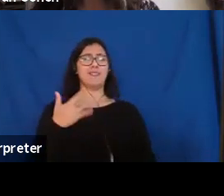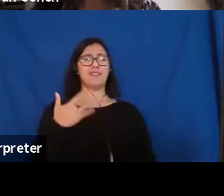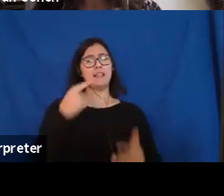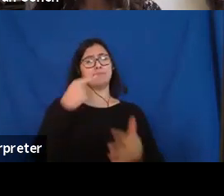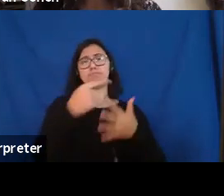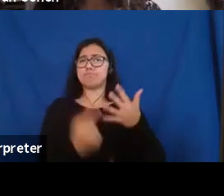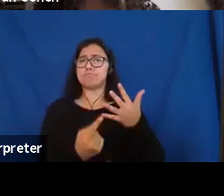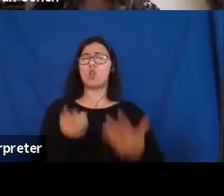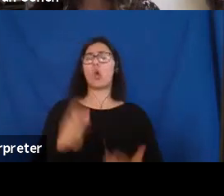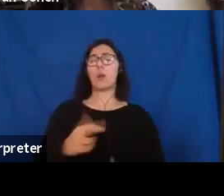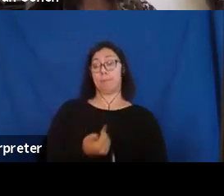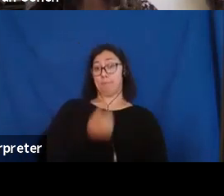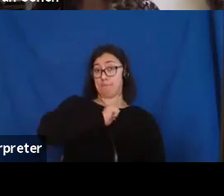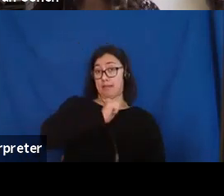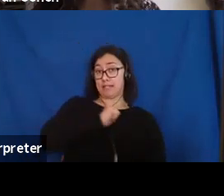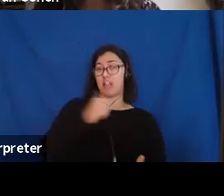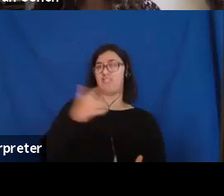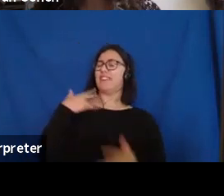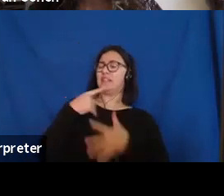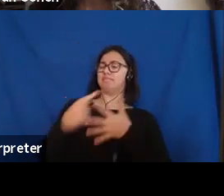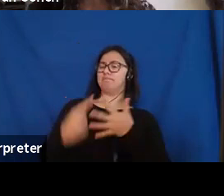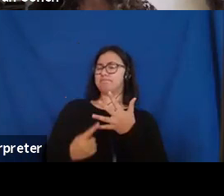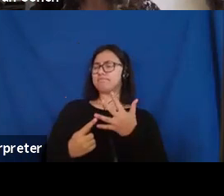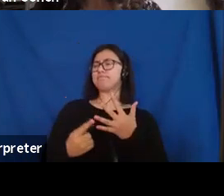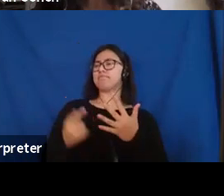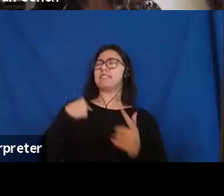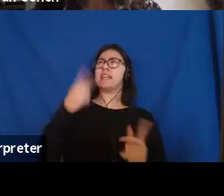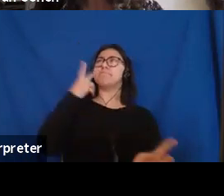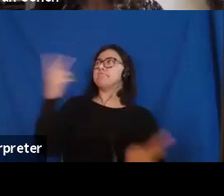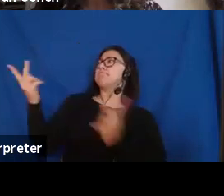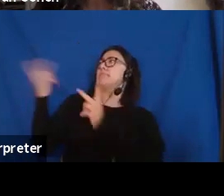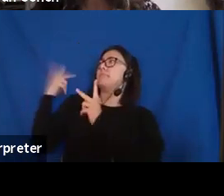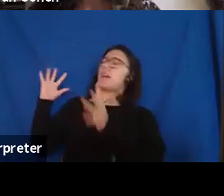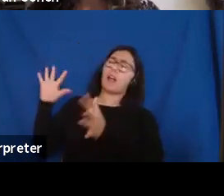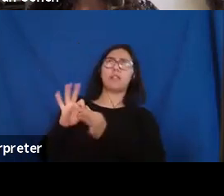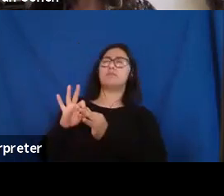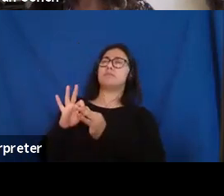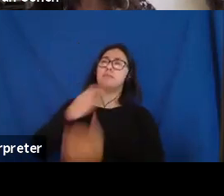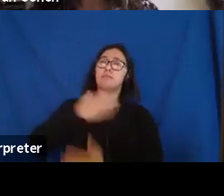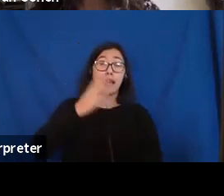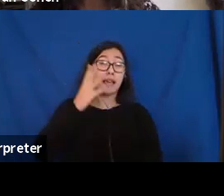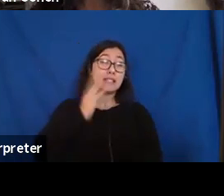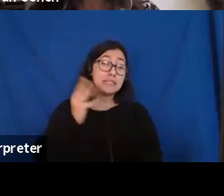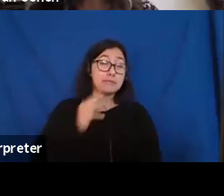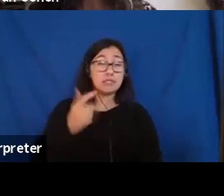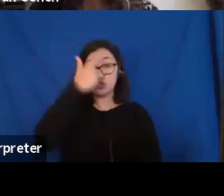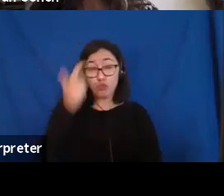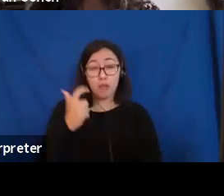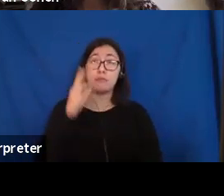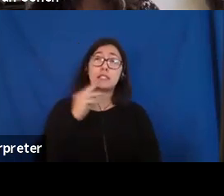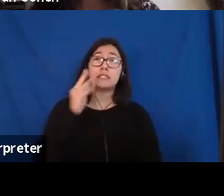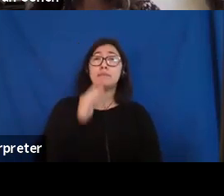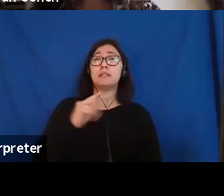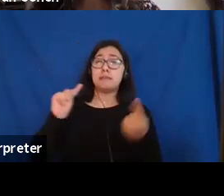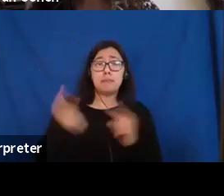you say that. And this is what it brought me back to. And these are my experiences of pain or of not being treated with equity